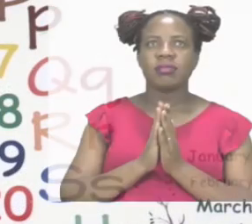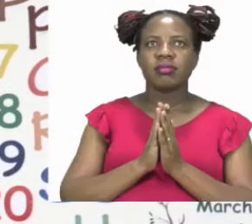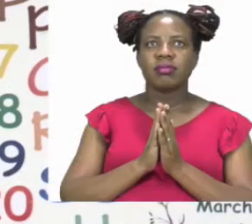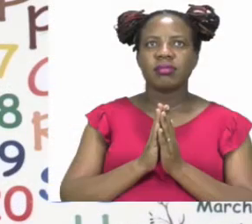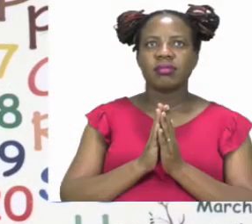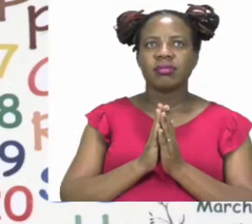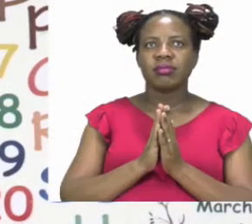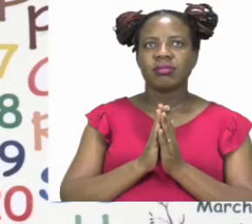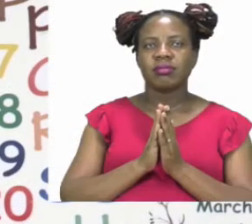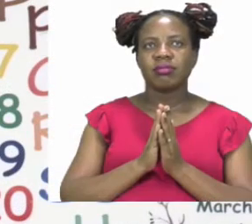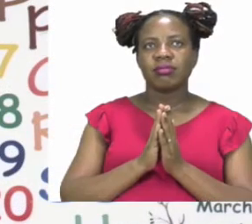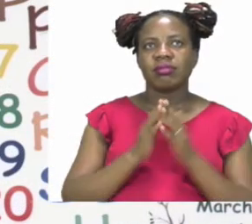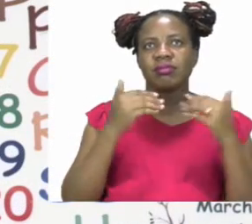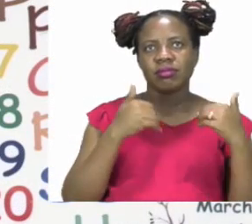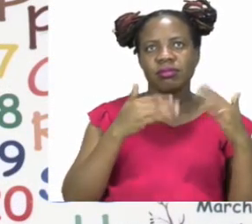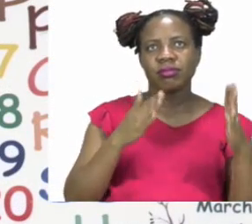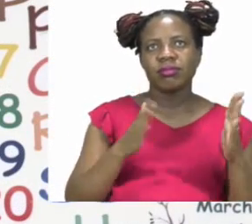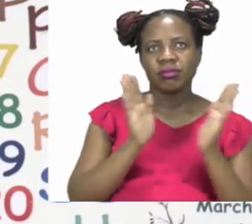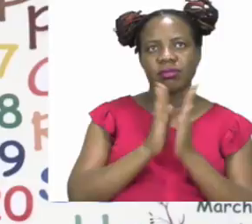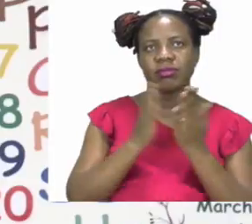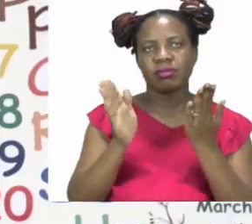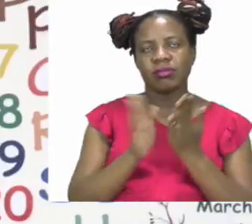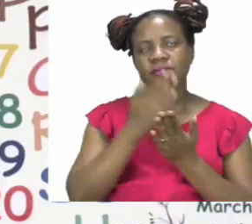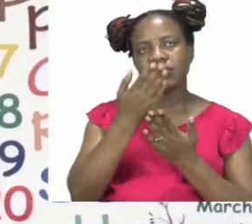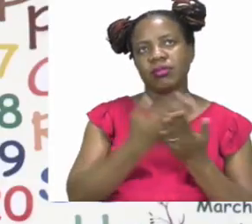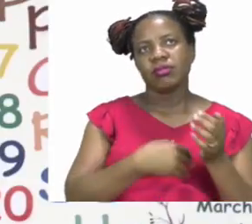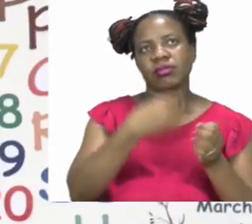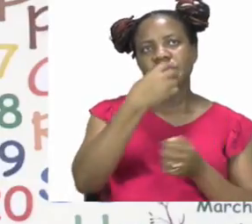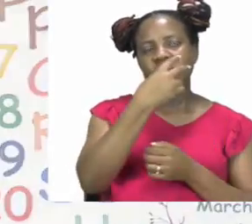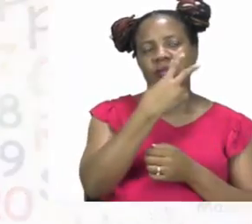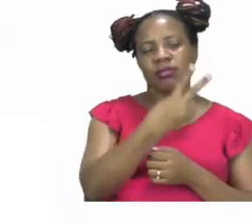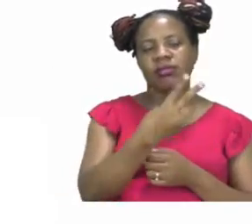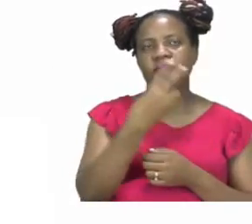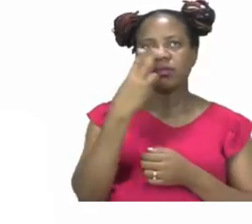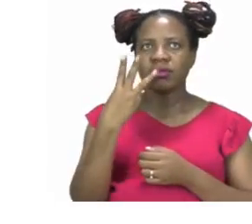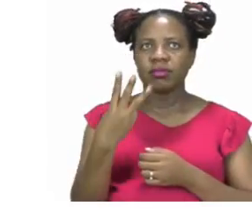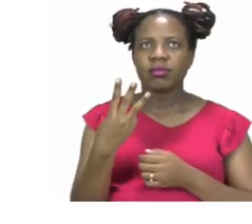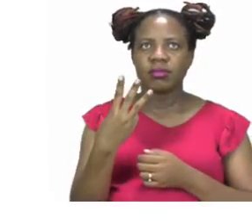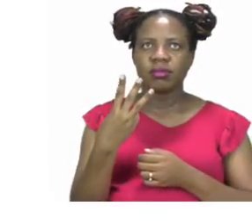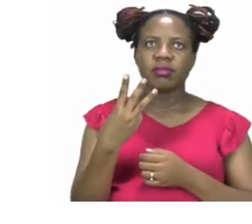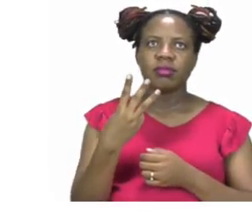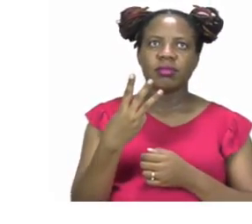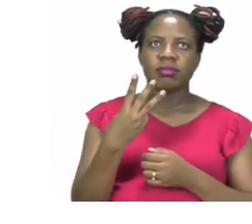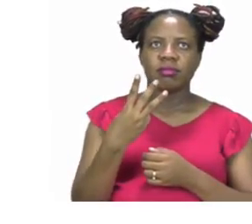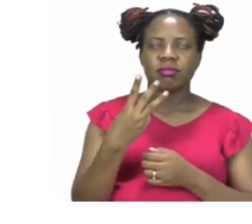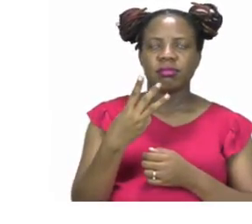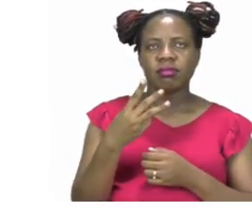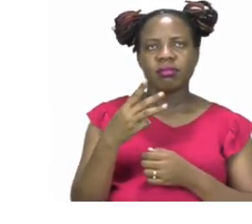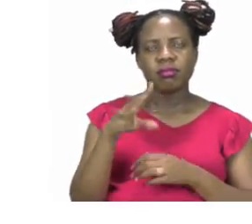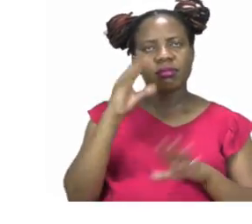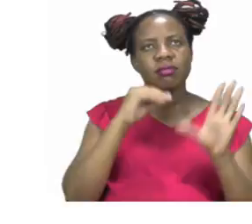Let's start this part of the lesson on page 23. And on page 23, we are going to